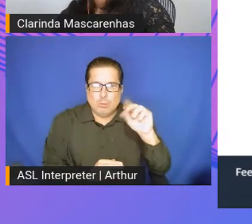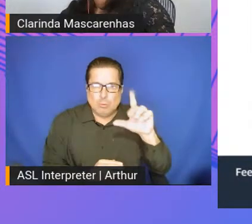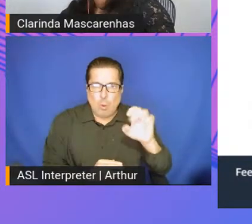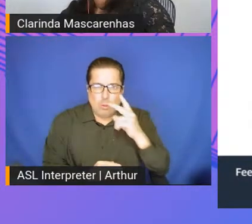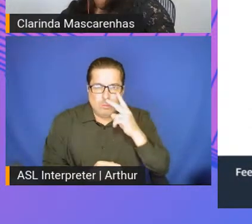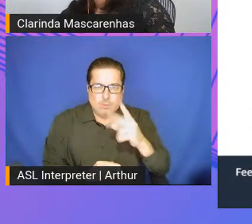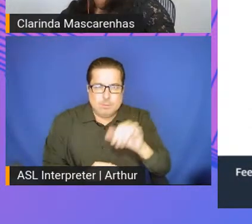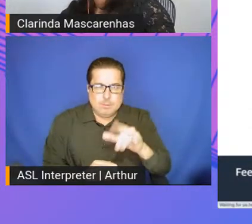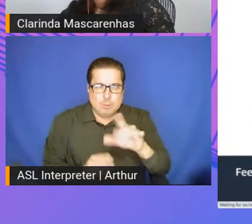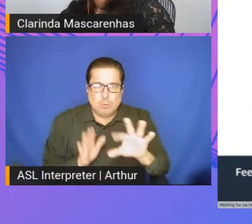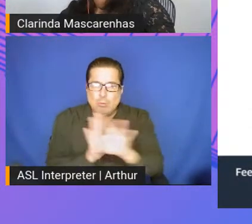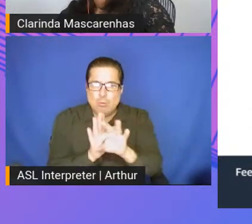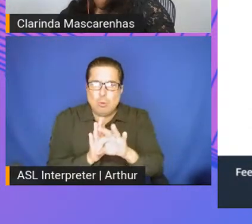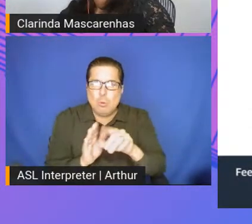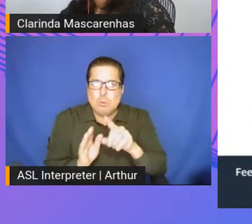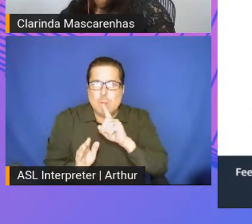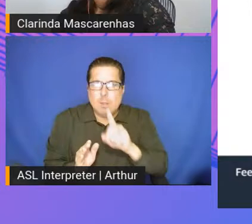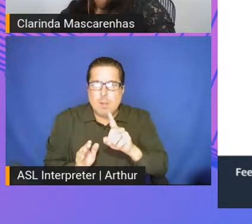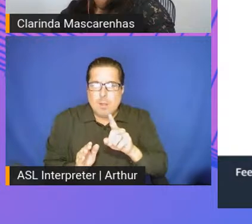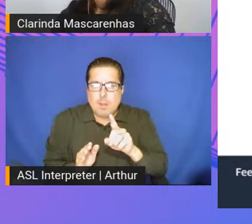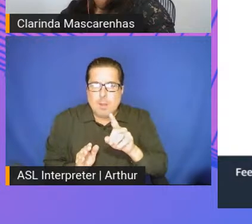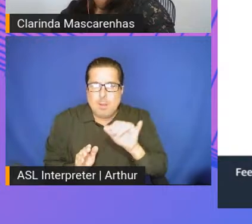and choose the create service.